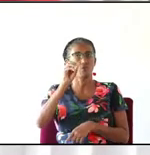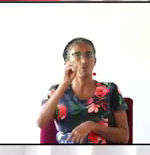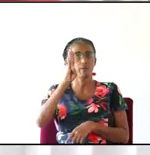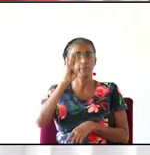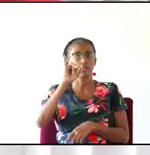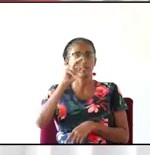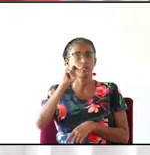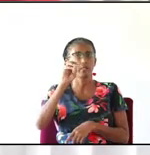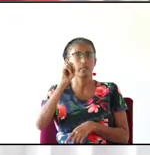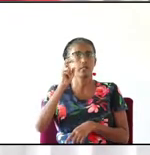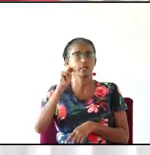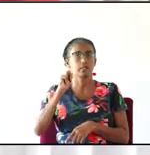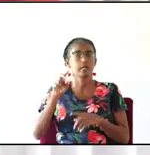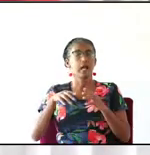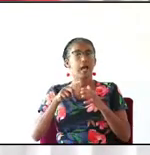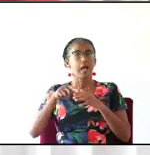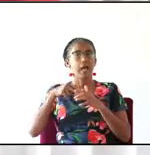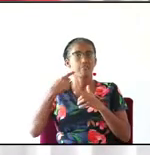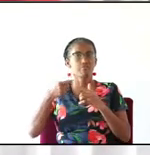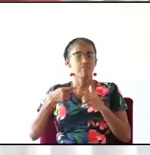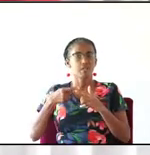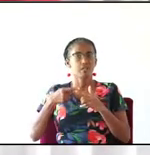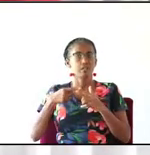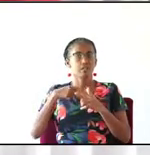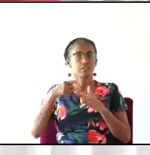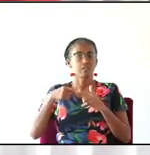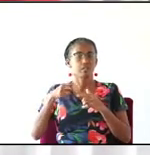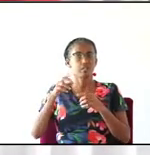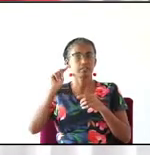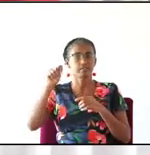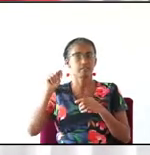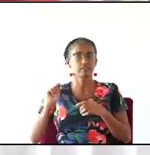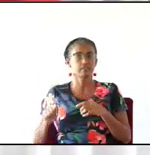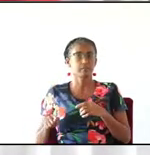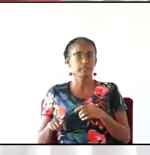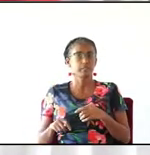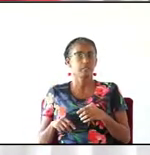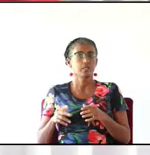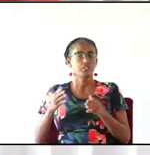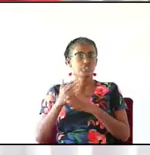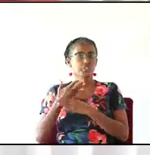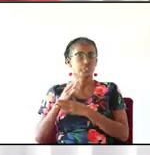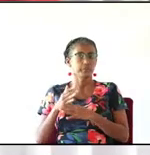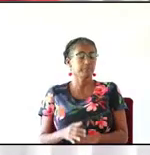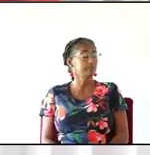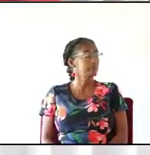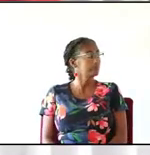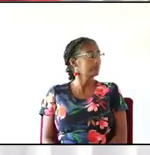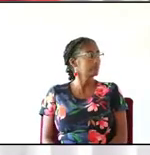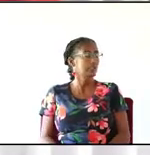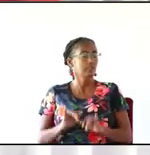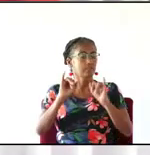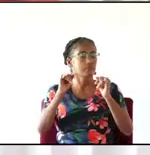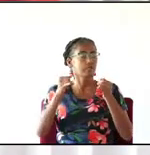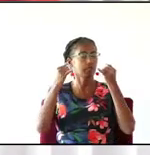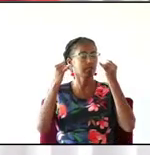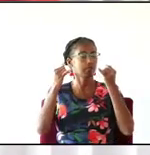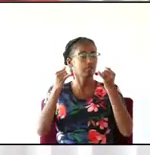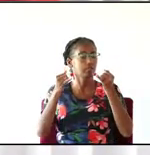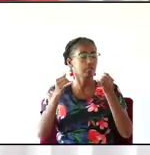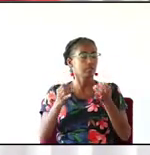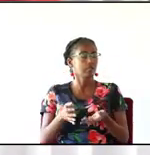have a testimony shared by our Sister Tamika Reed. So invite